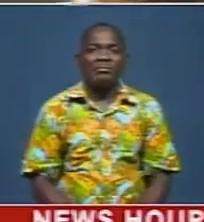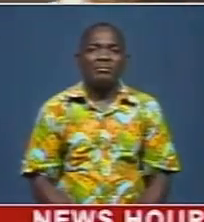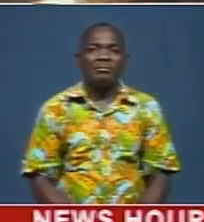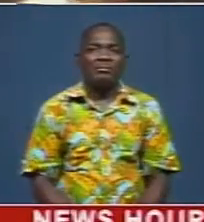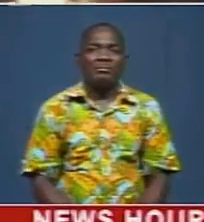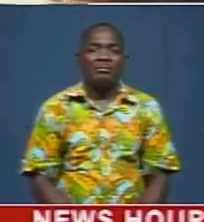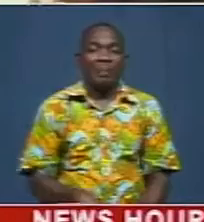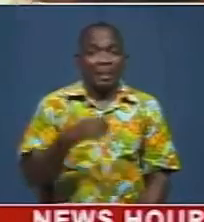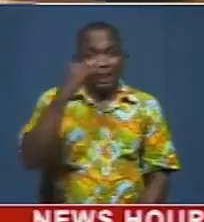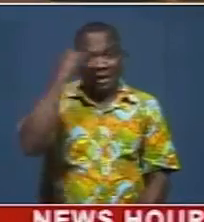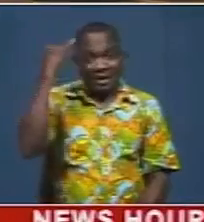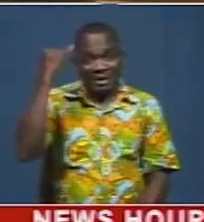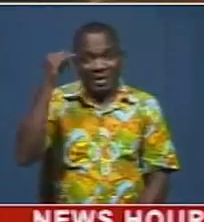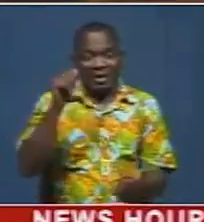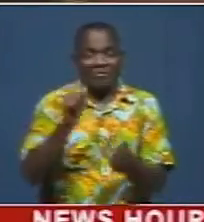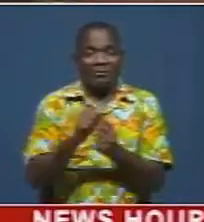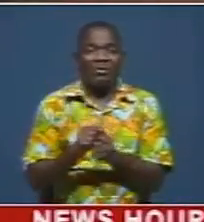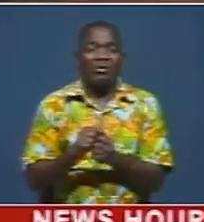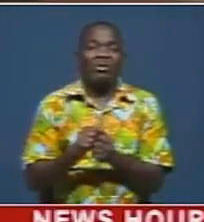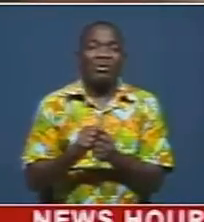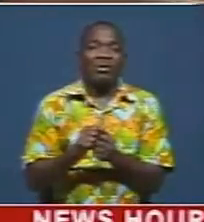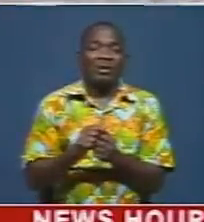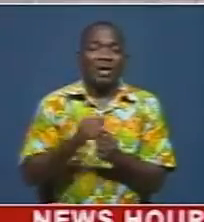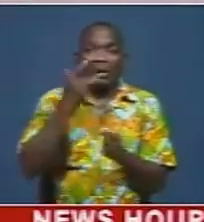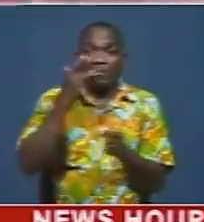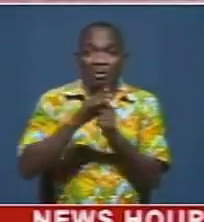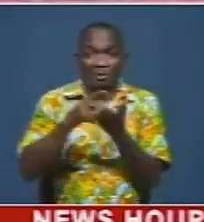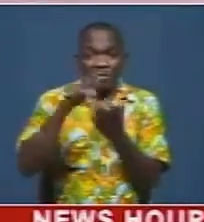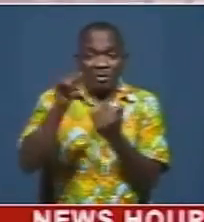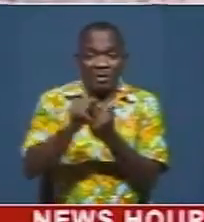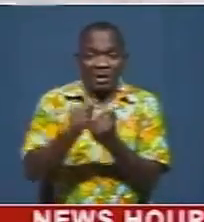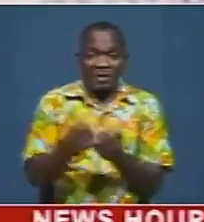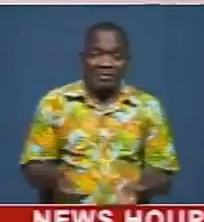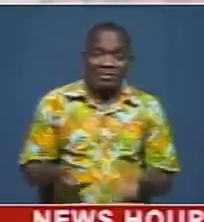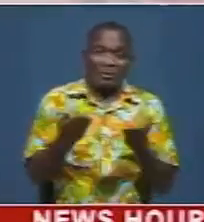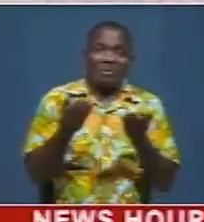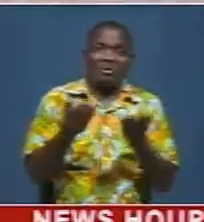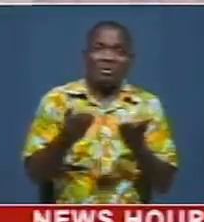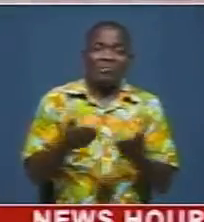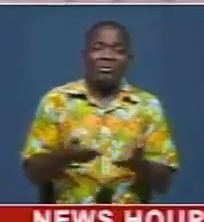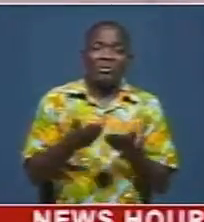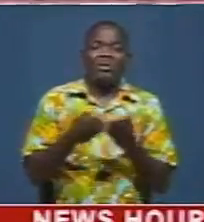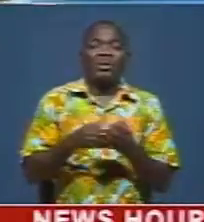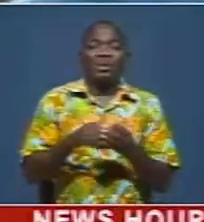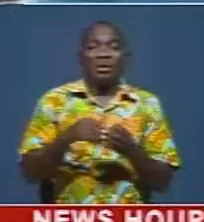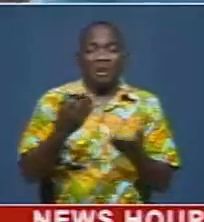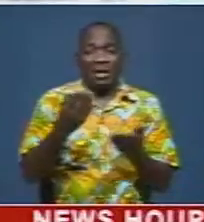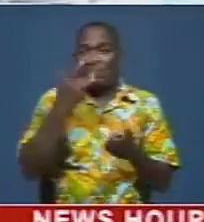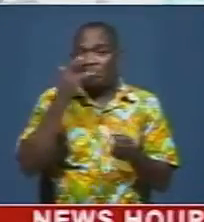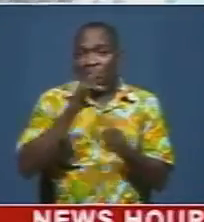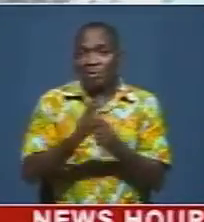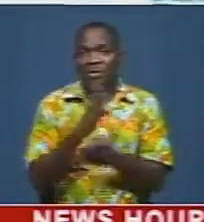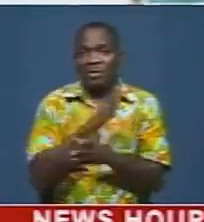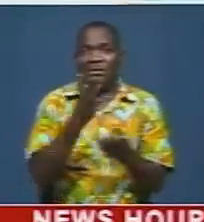The idea behind the Manifesto project, promoting responsive and responsible manifesto for inclusive development, is to